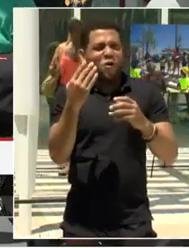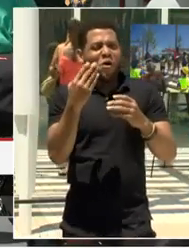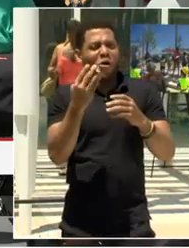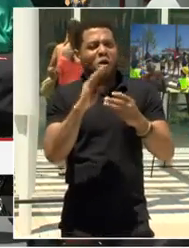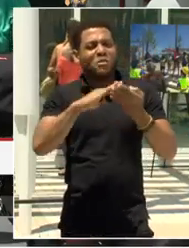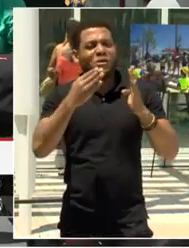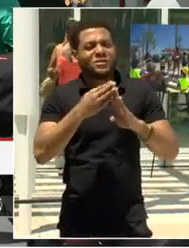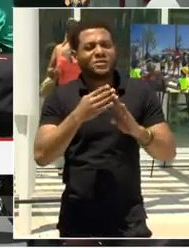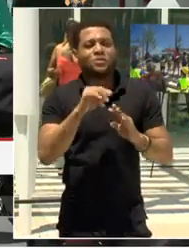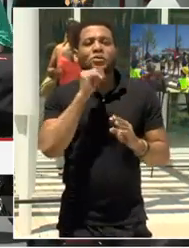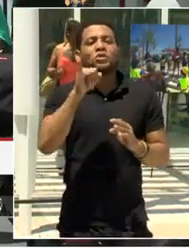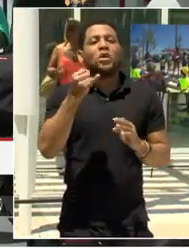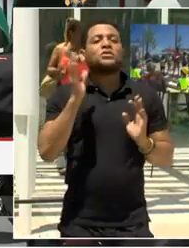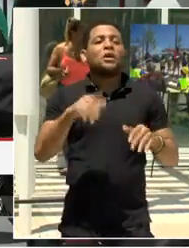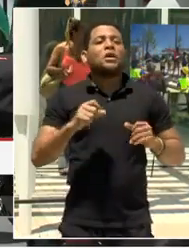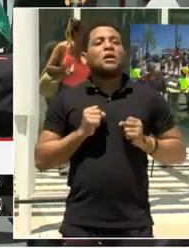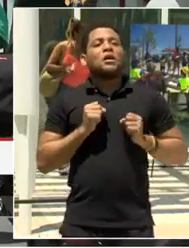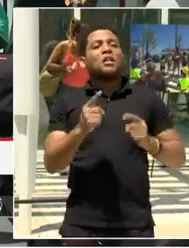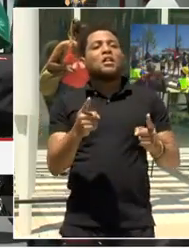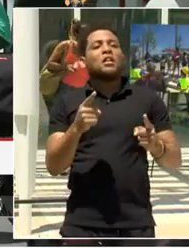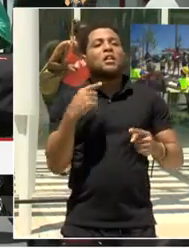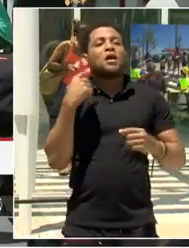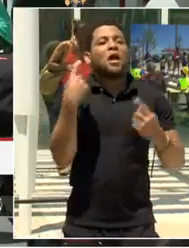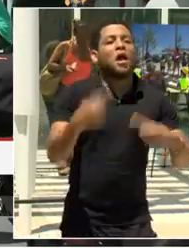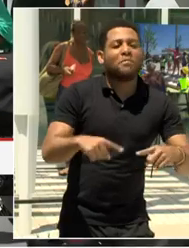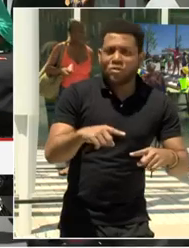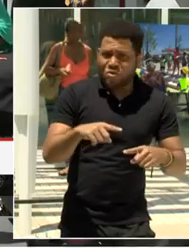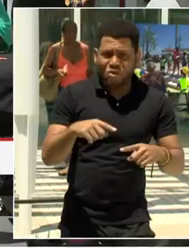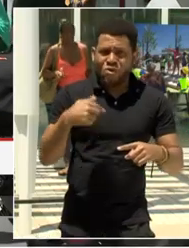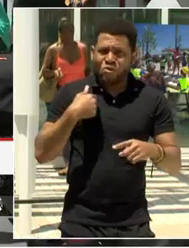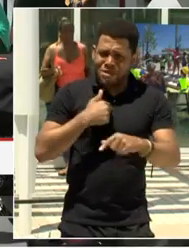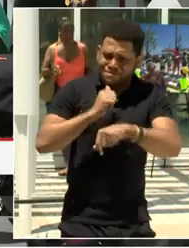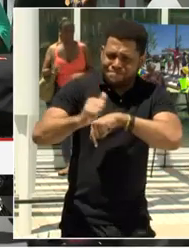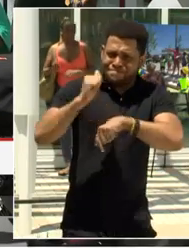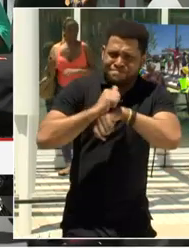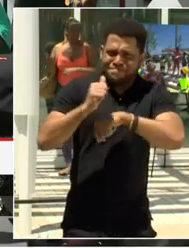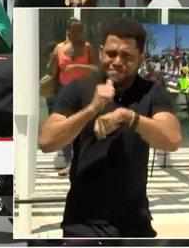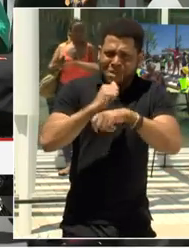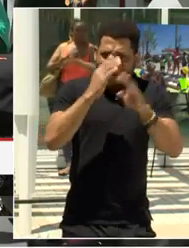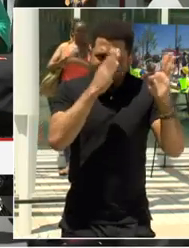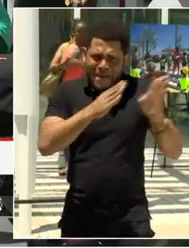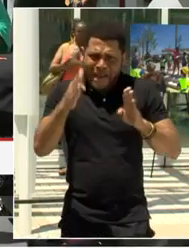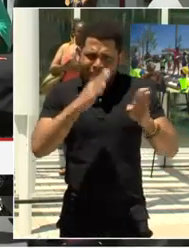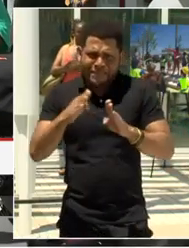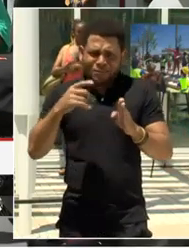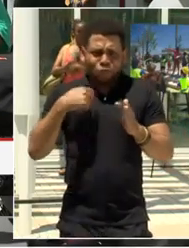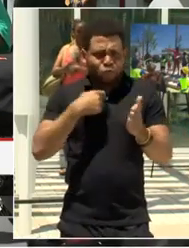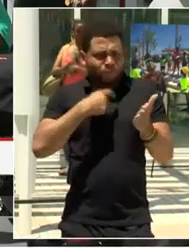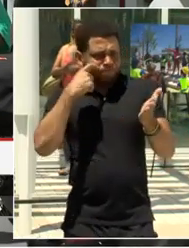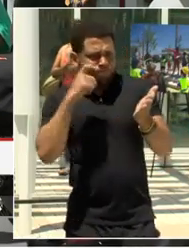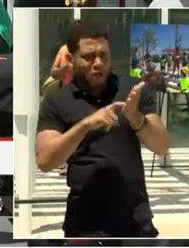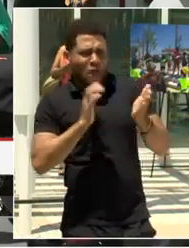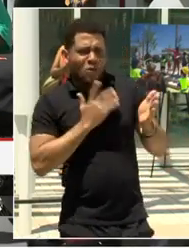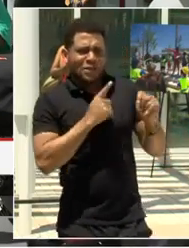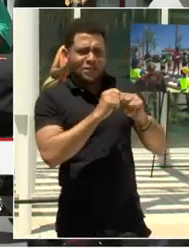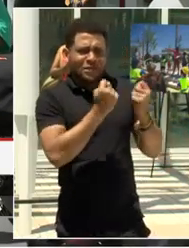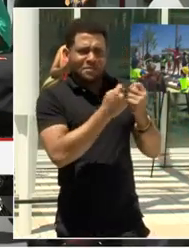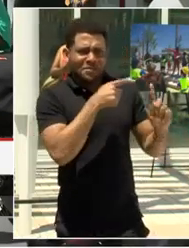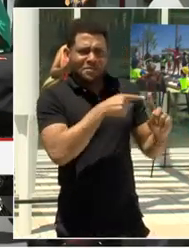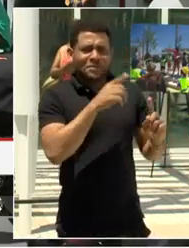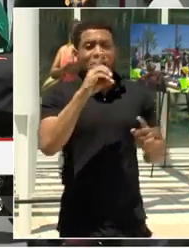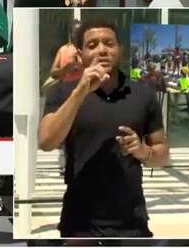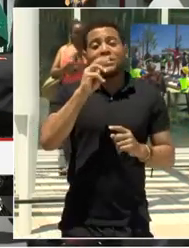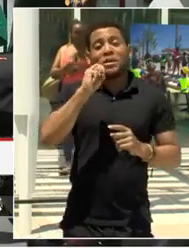decades-long journey, and I want to acknowledge my team, my big deal team at DMPED, and acknowledge Deputy Mayor